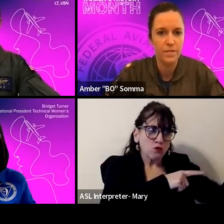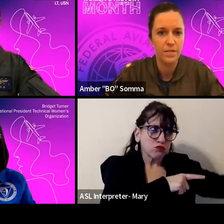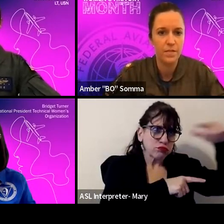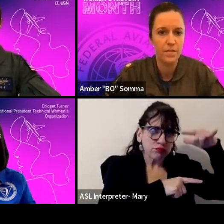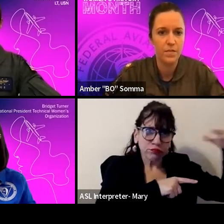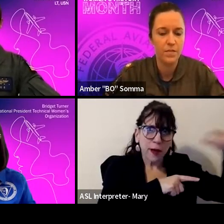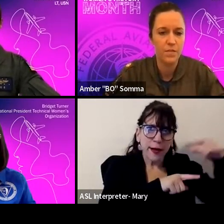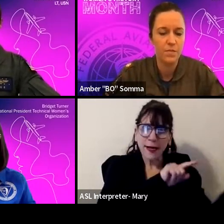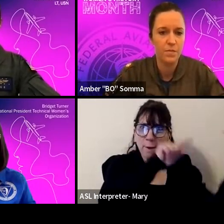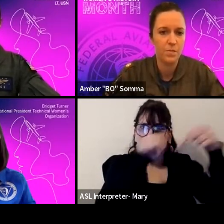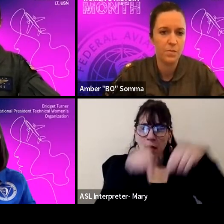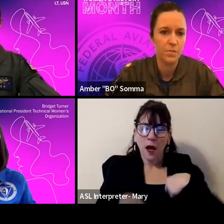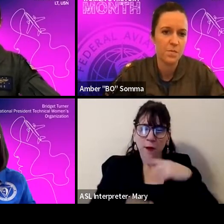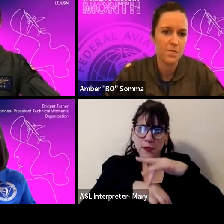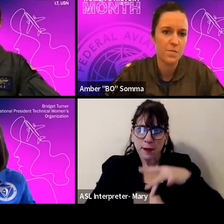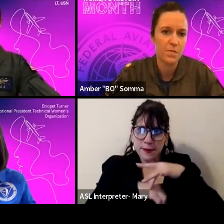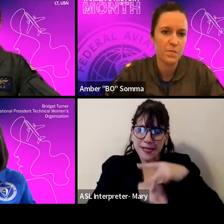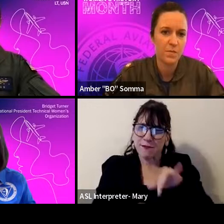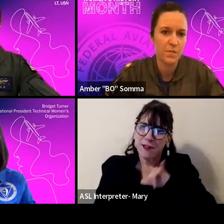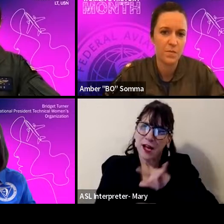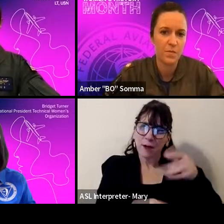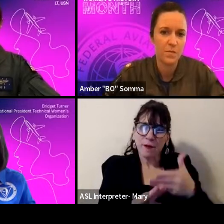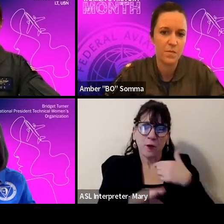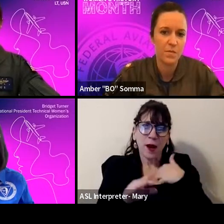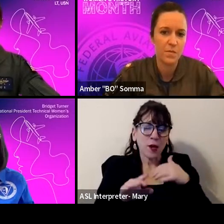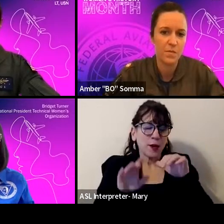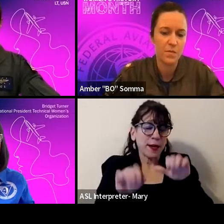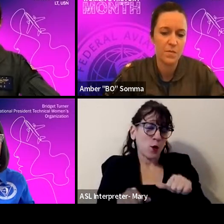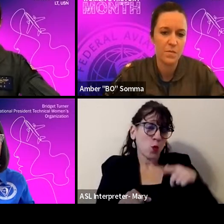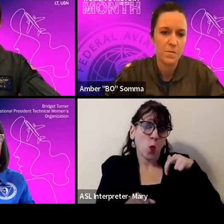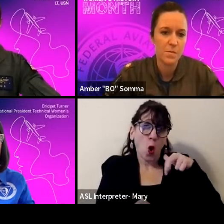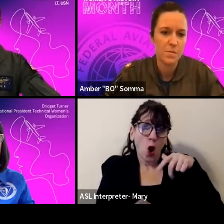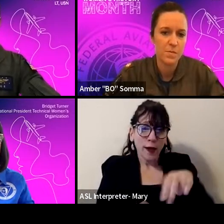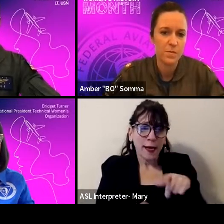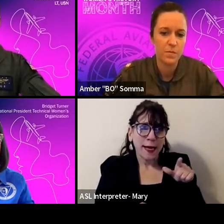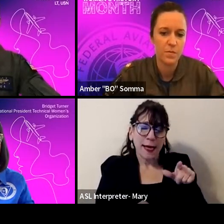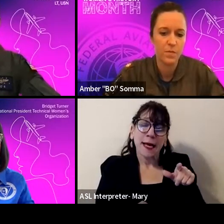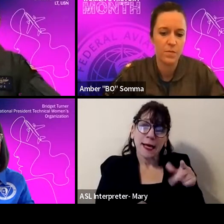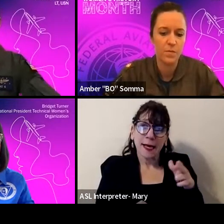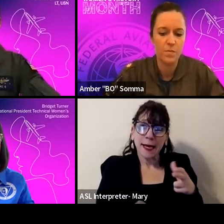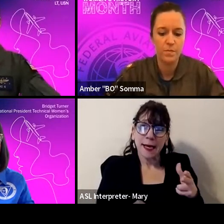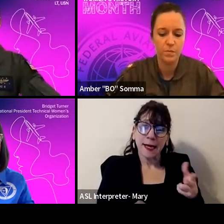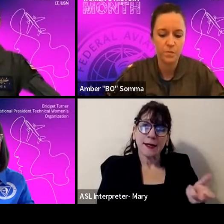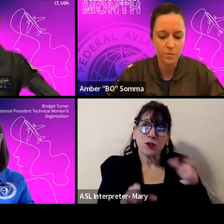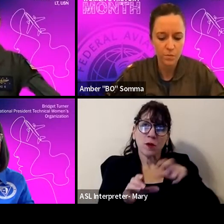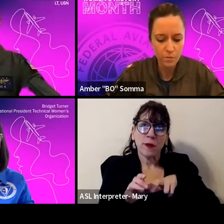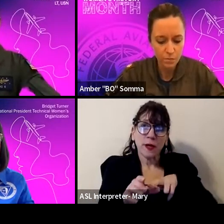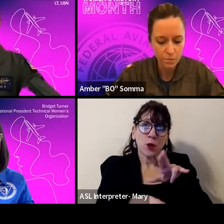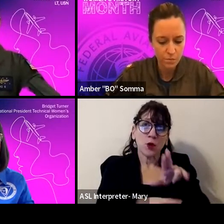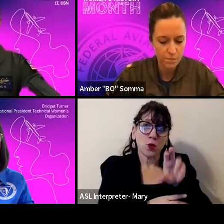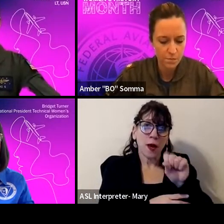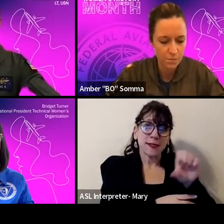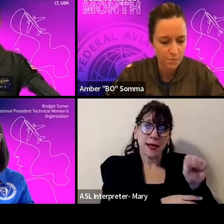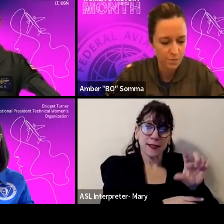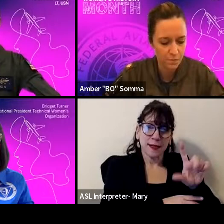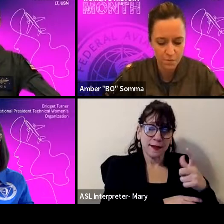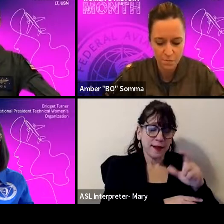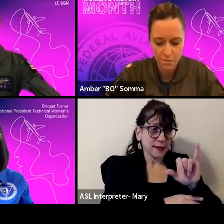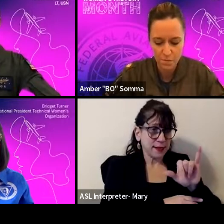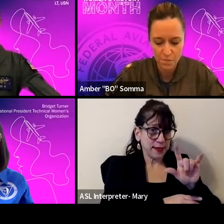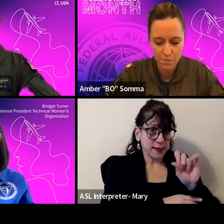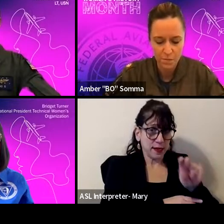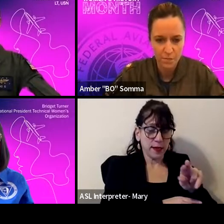with flying from probably before I could walk. And he took me to the USS Lexington in Corpus